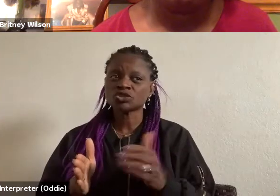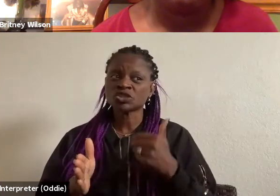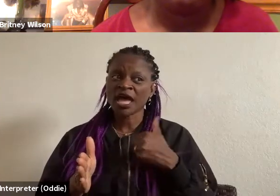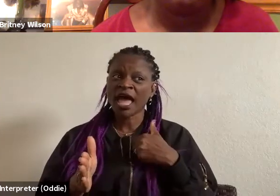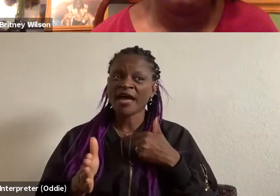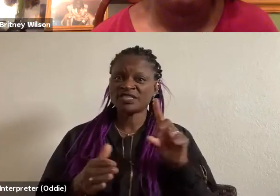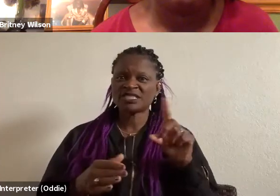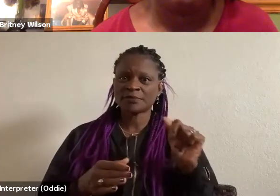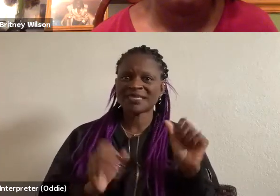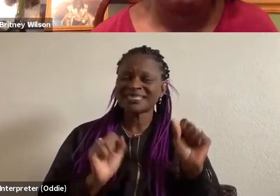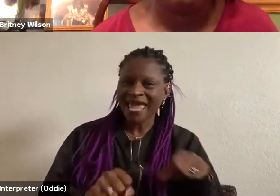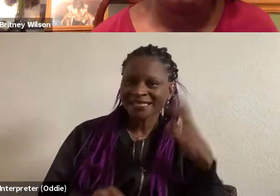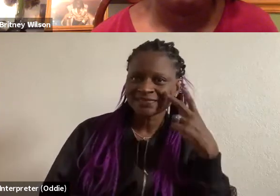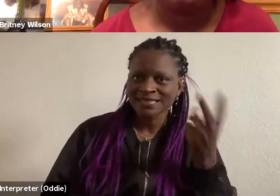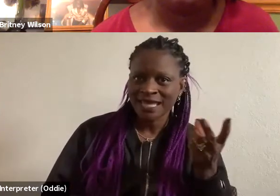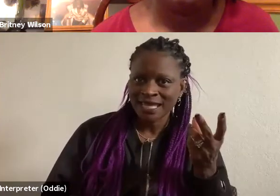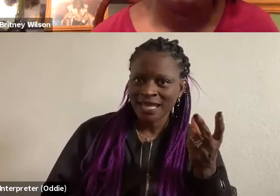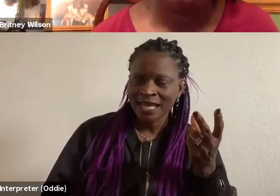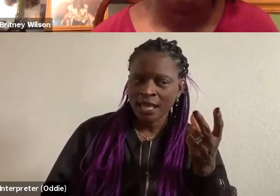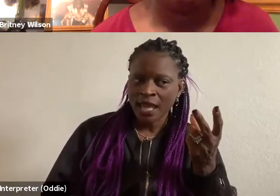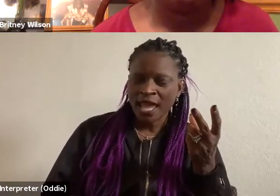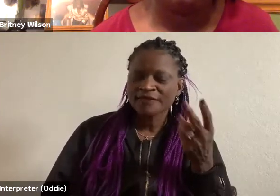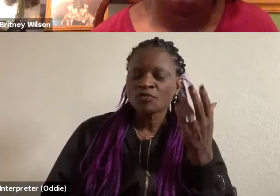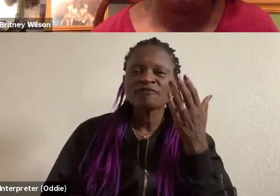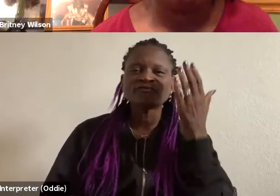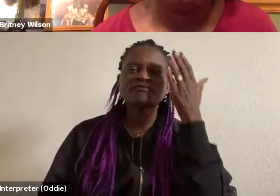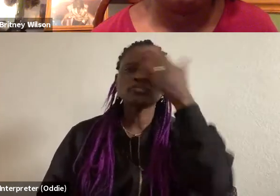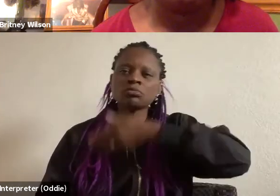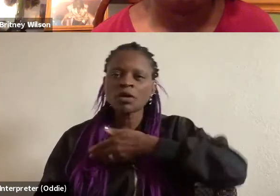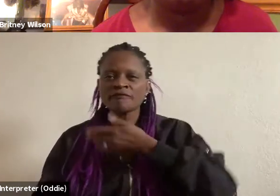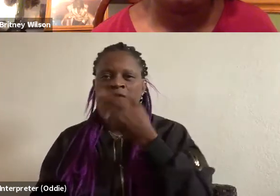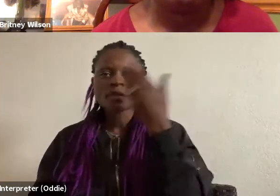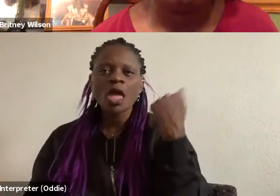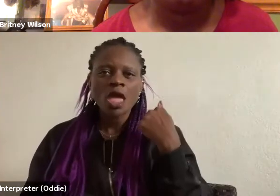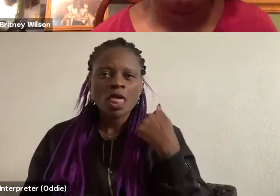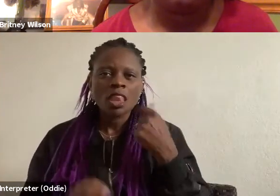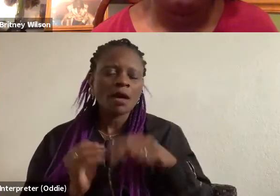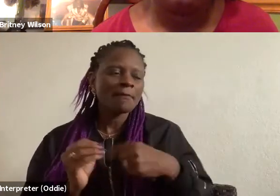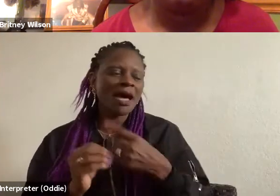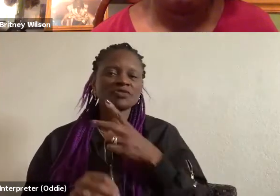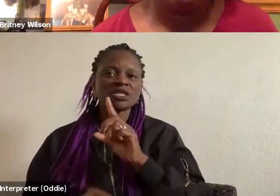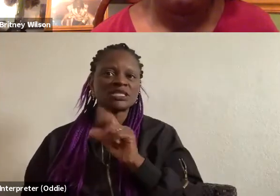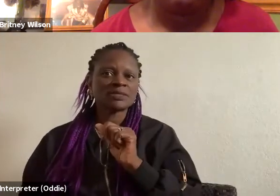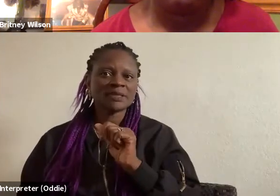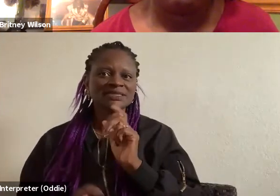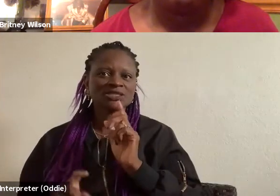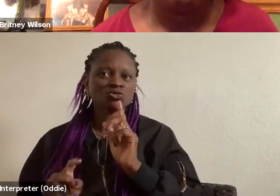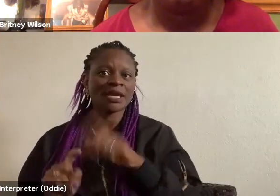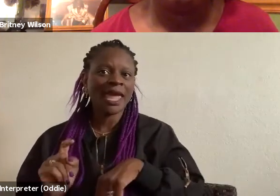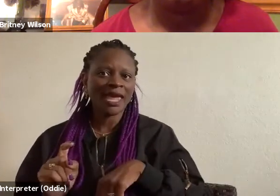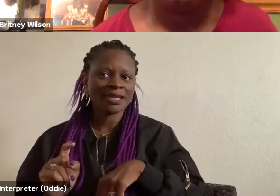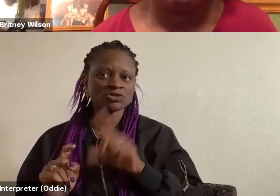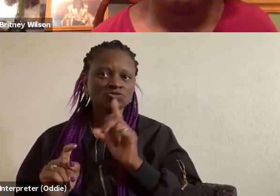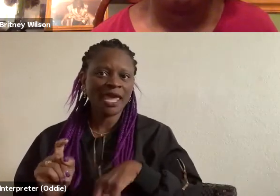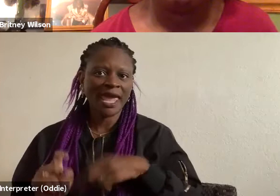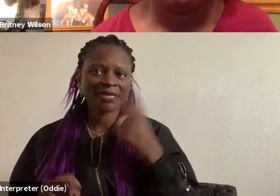and we don't give a lot of space for our leaders and folks with invisible and non-apparent disabilities